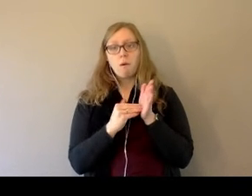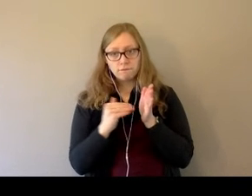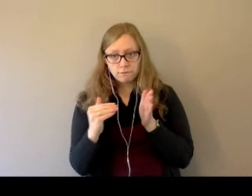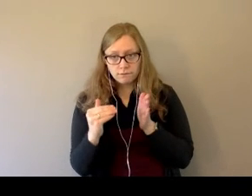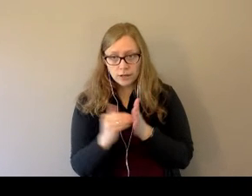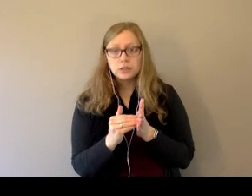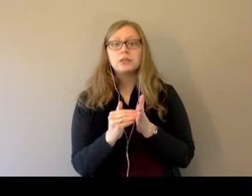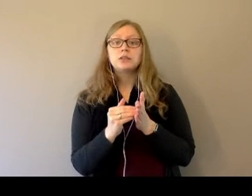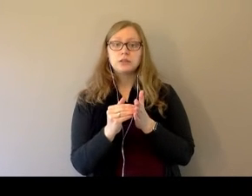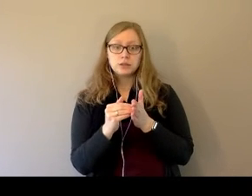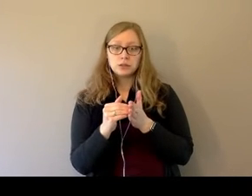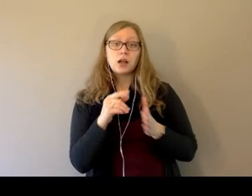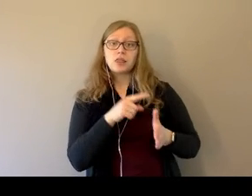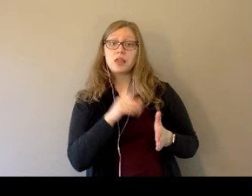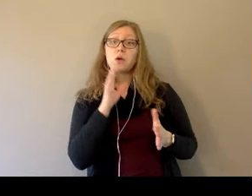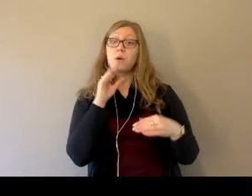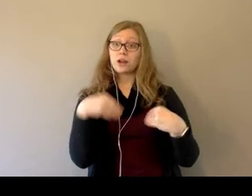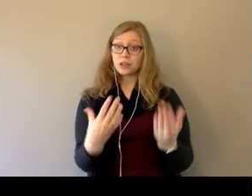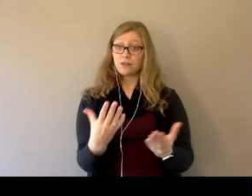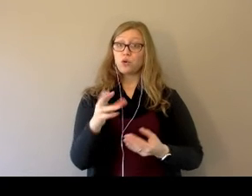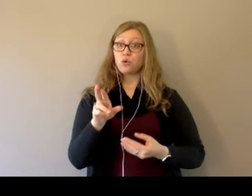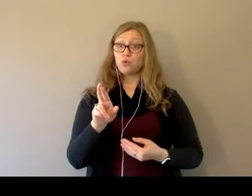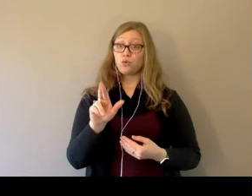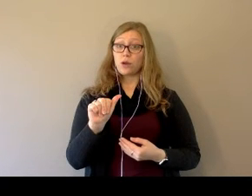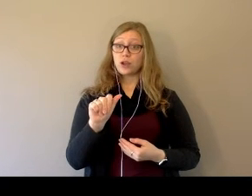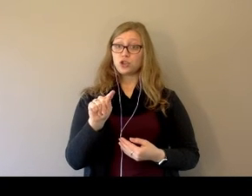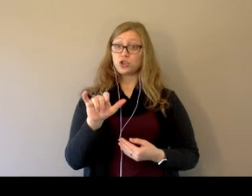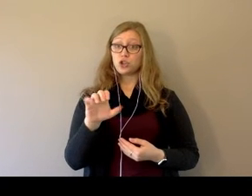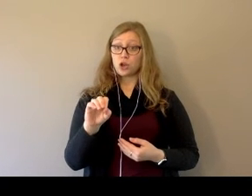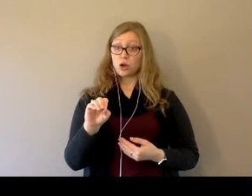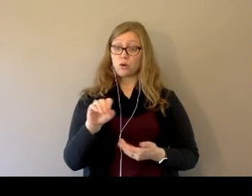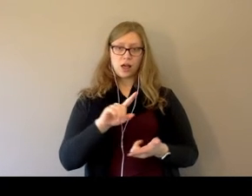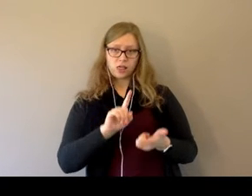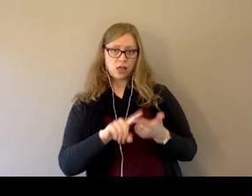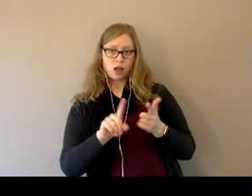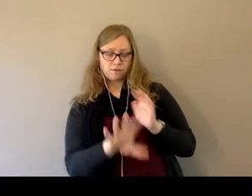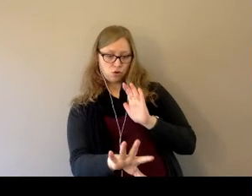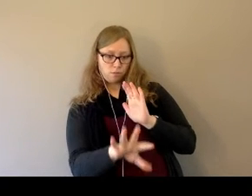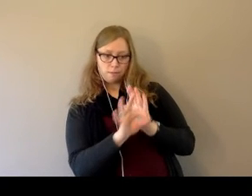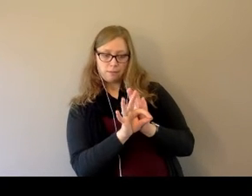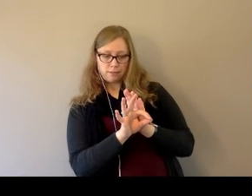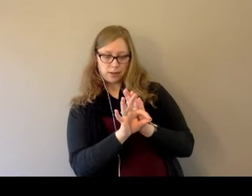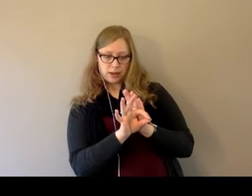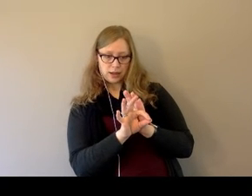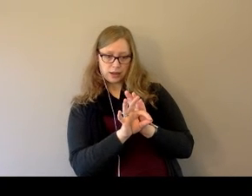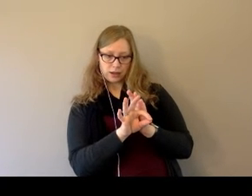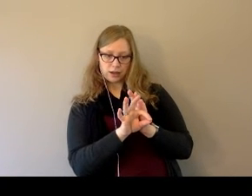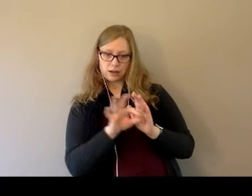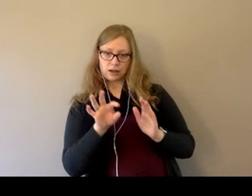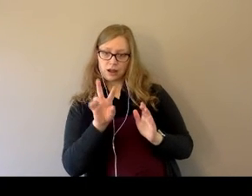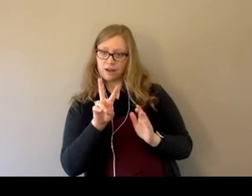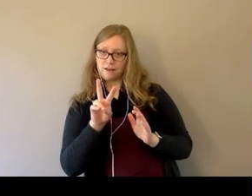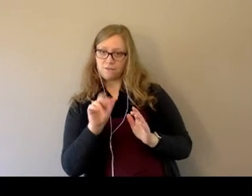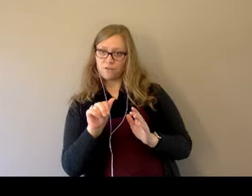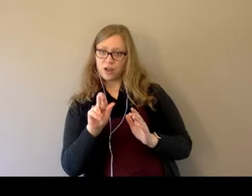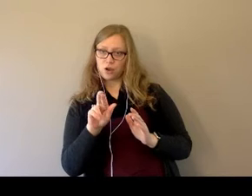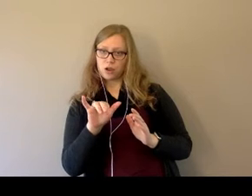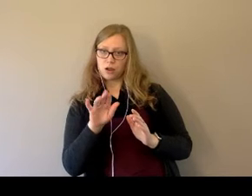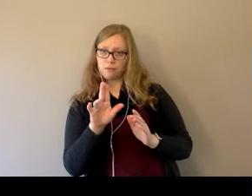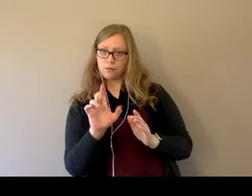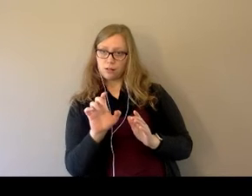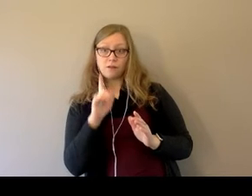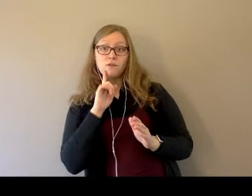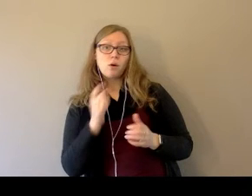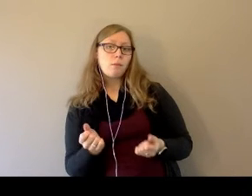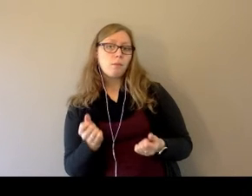going to give you a ratio, and we're going to pick some variable to use as that multiplier. We don't know what that number is,